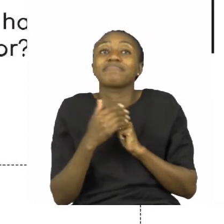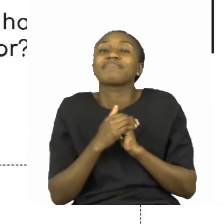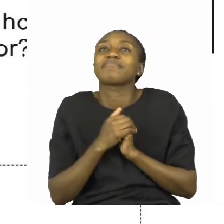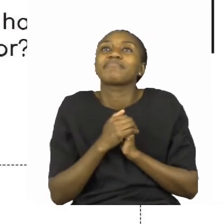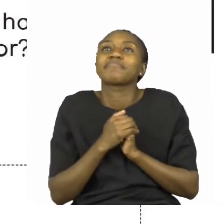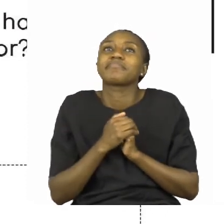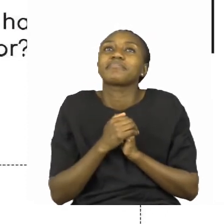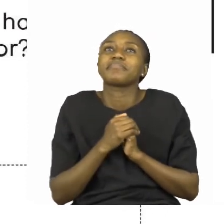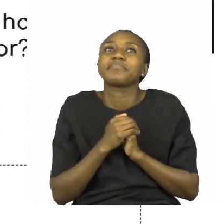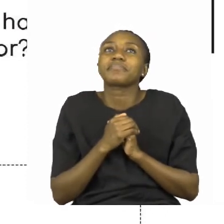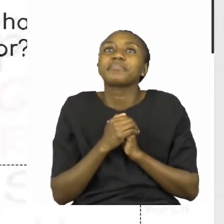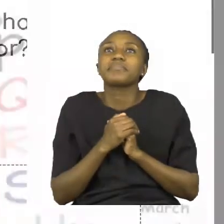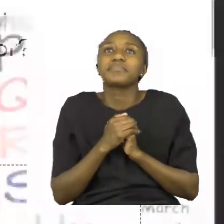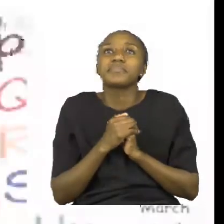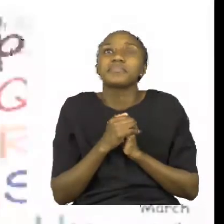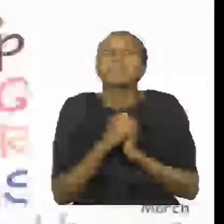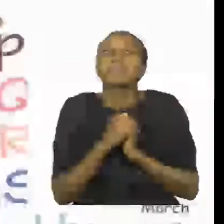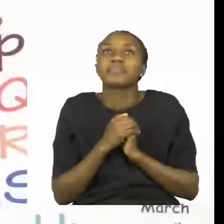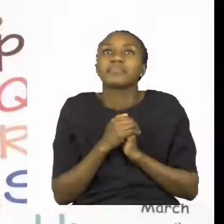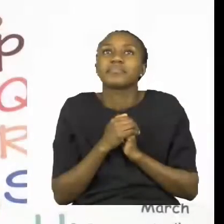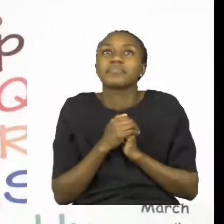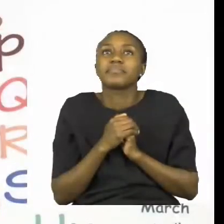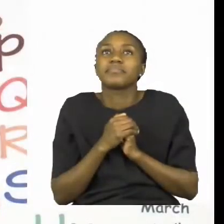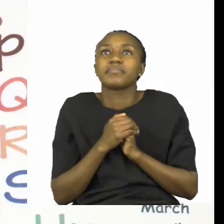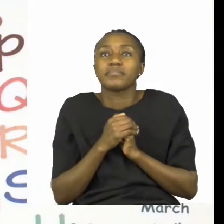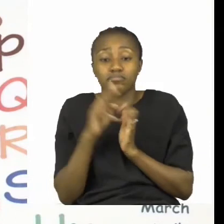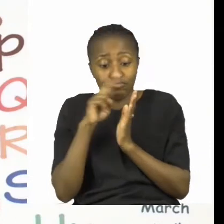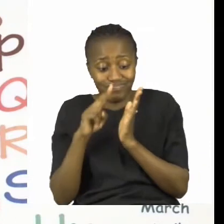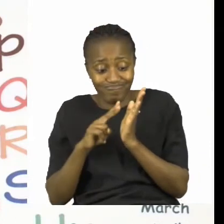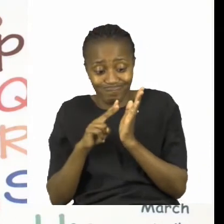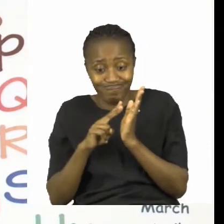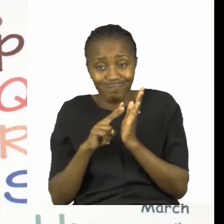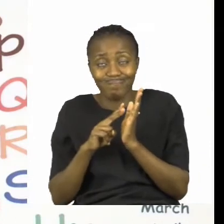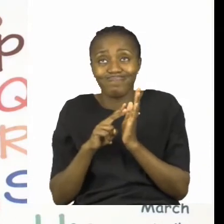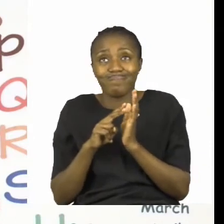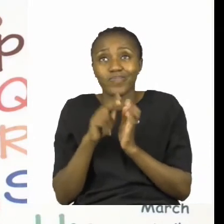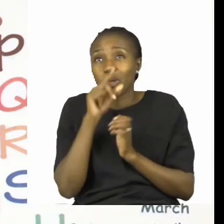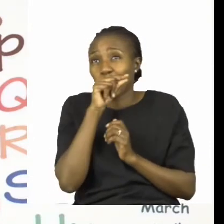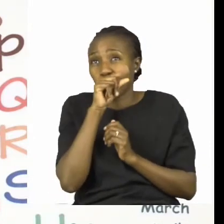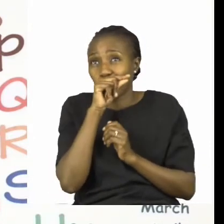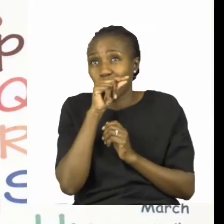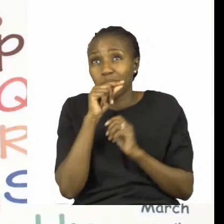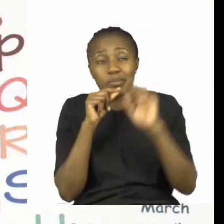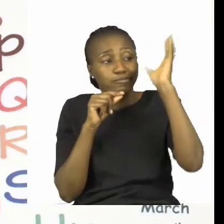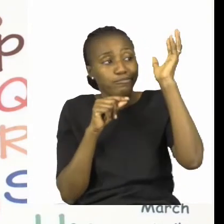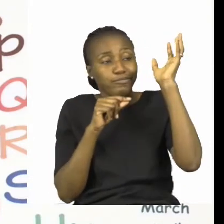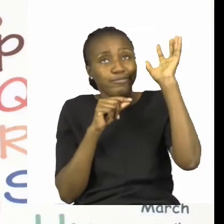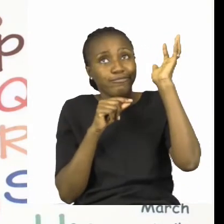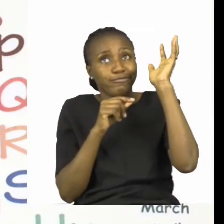let's take a look at it. Now, from what we read, we know that there are chicks in a tree and they are